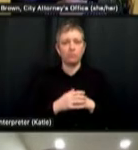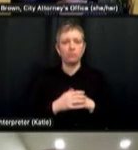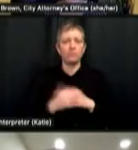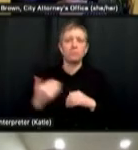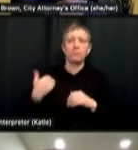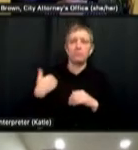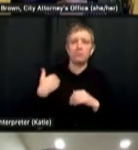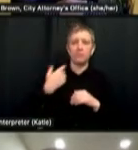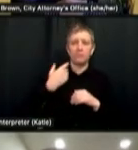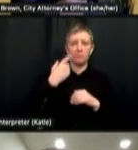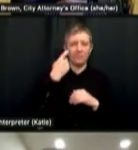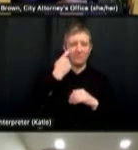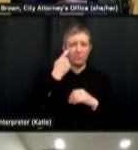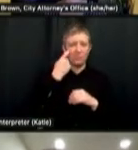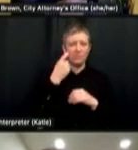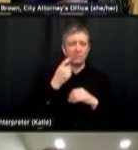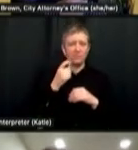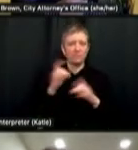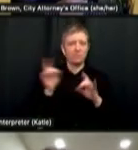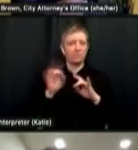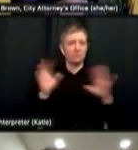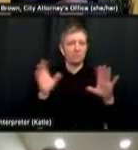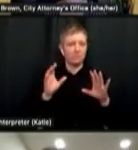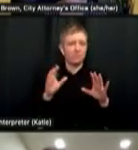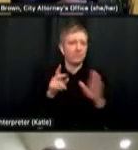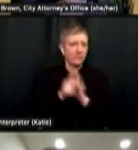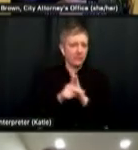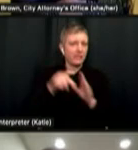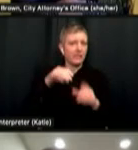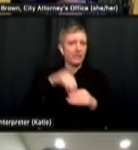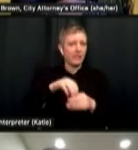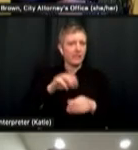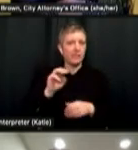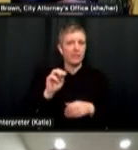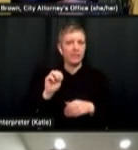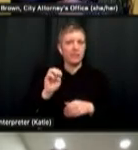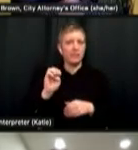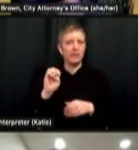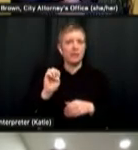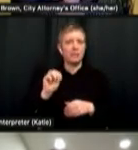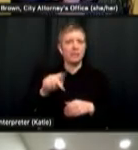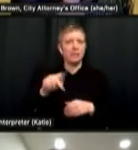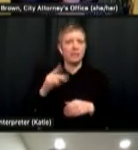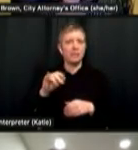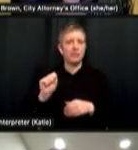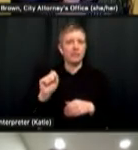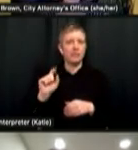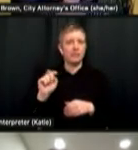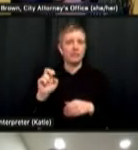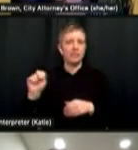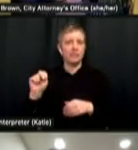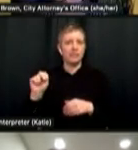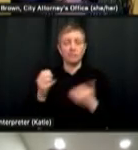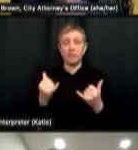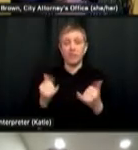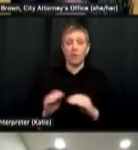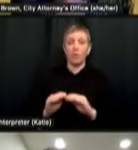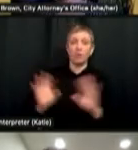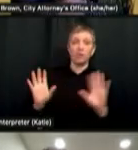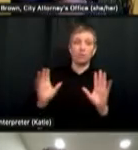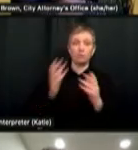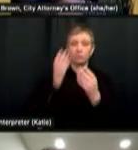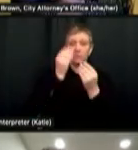brutality and killing in Memphis, Tennessee. Very clearly, we have information now, and it's very